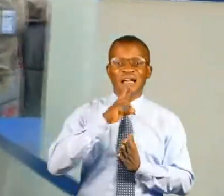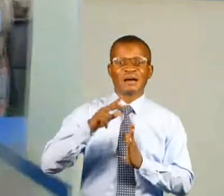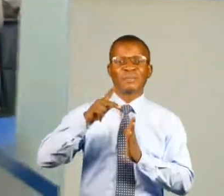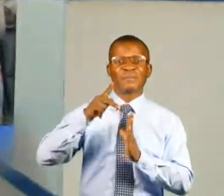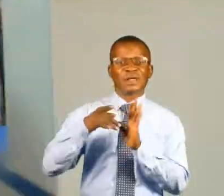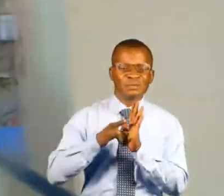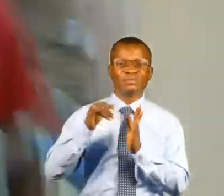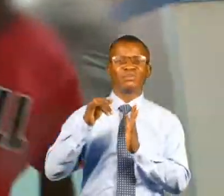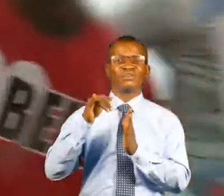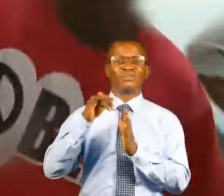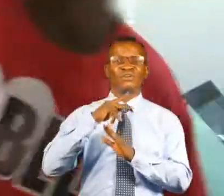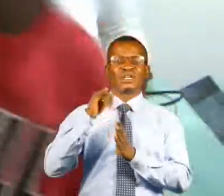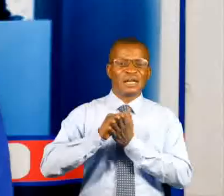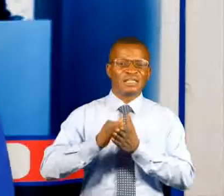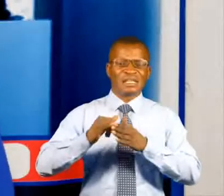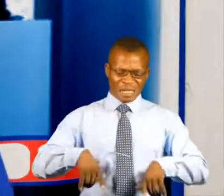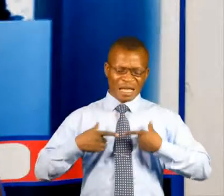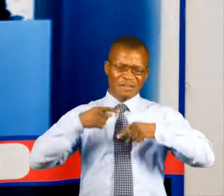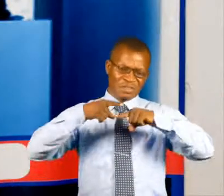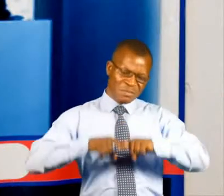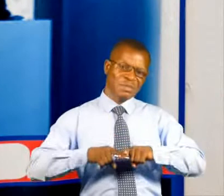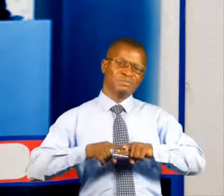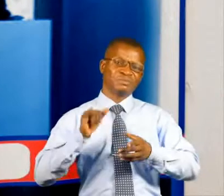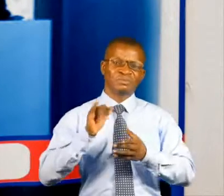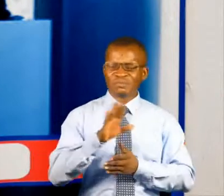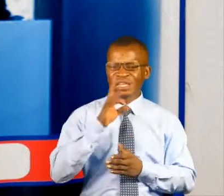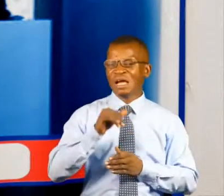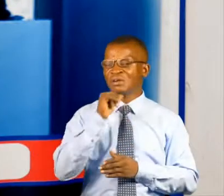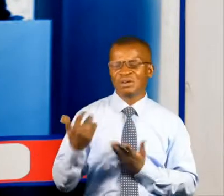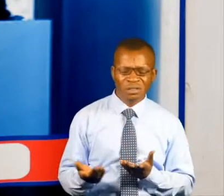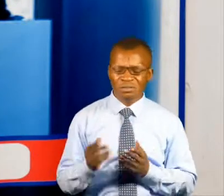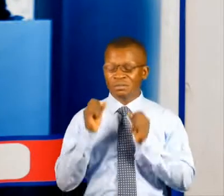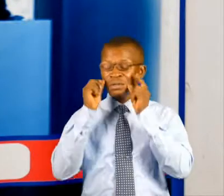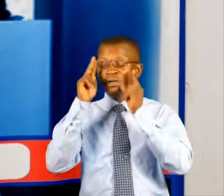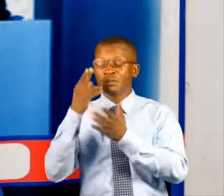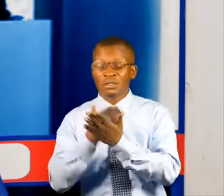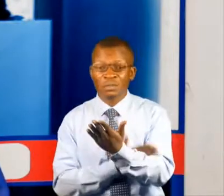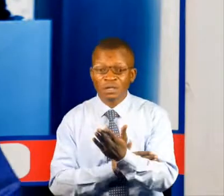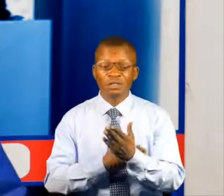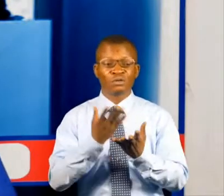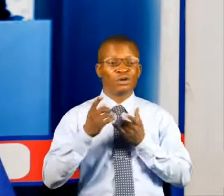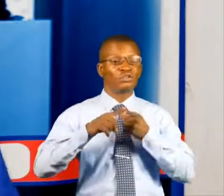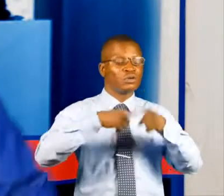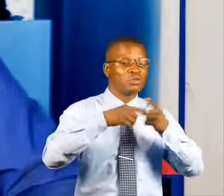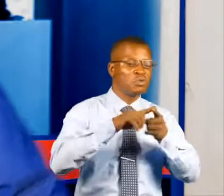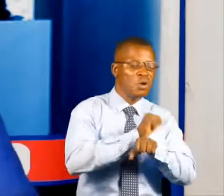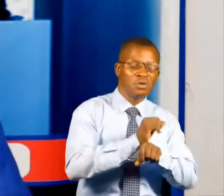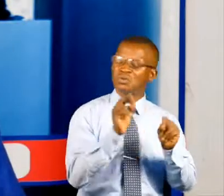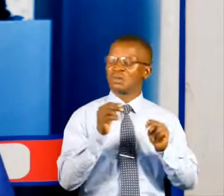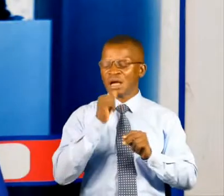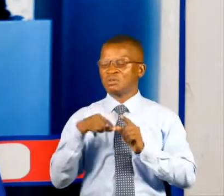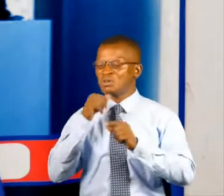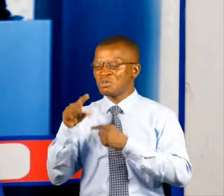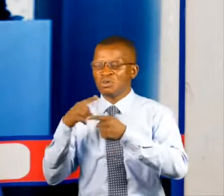are principles upon which life itself rests. So those demands are not just, they're not just like, you know, you wake up in the morning and you want to go to